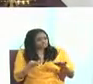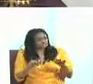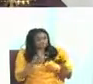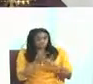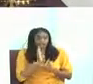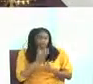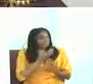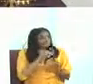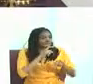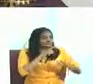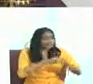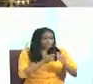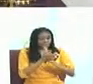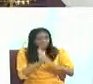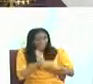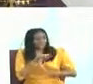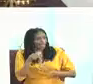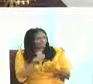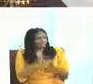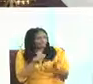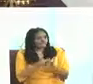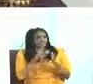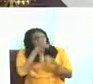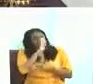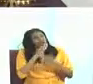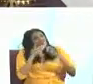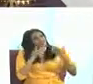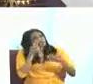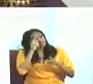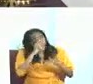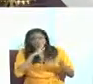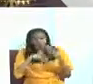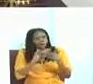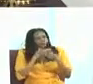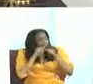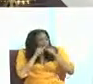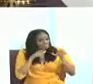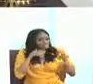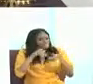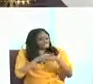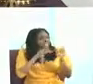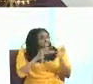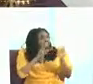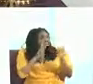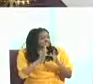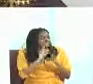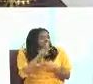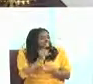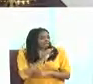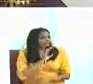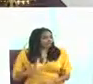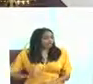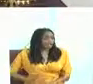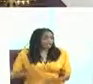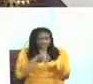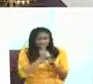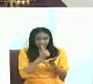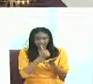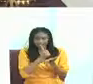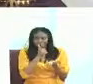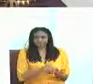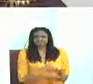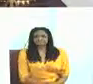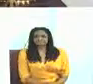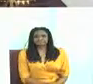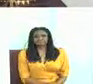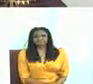money. God, we thank you for all of your blessings. In the name of Jesus Christ, amen. Amen.